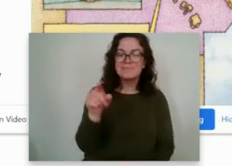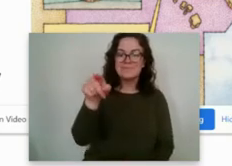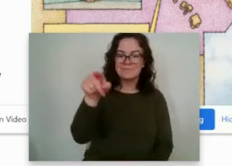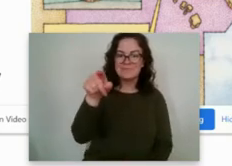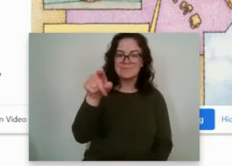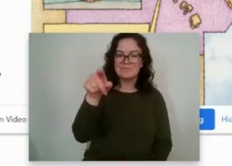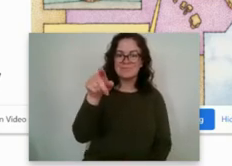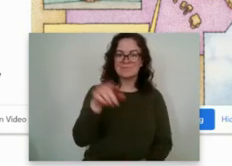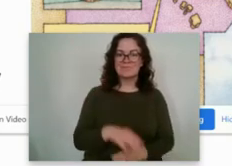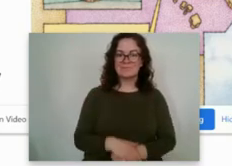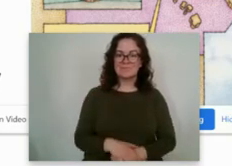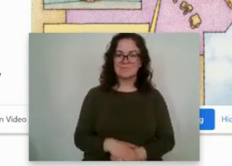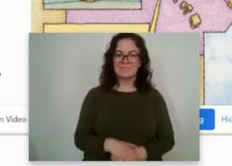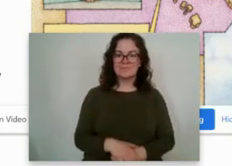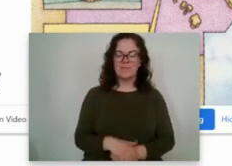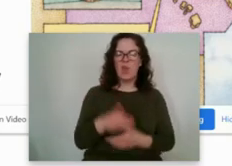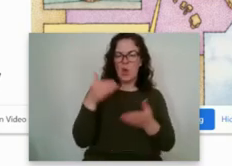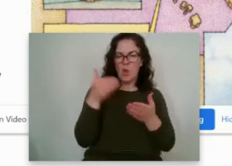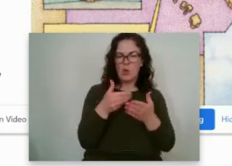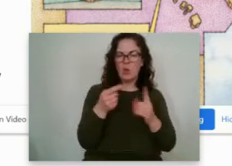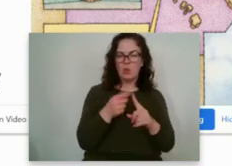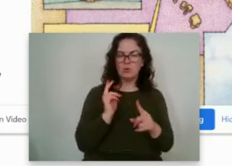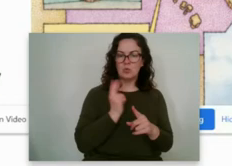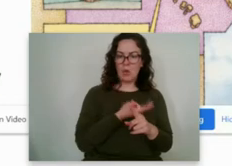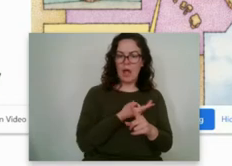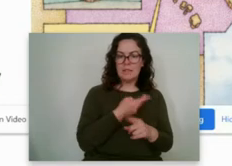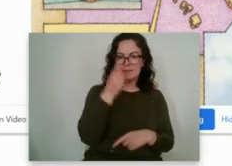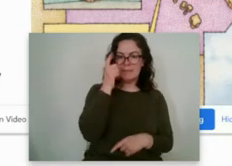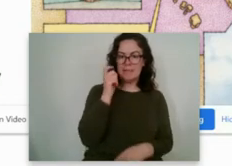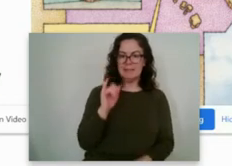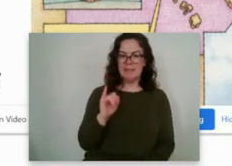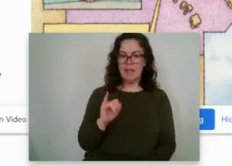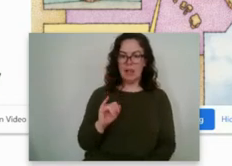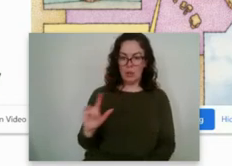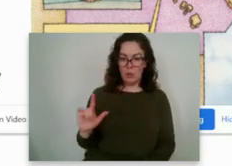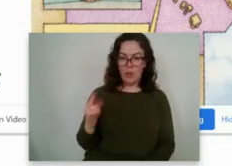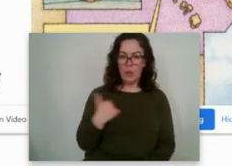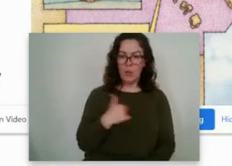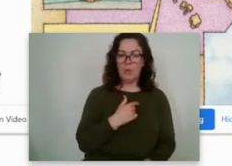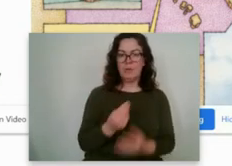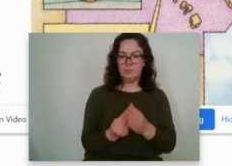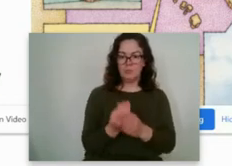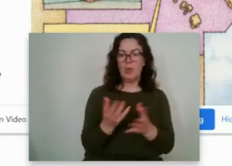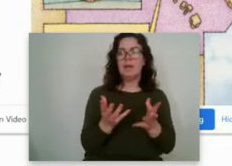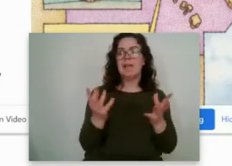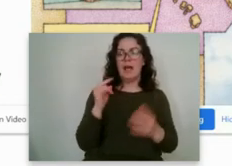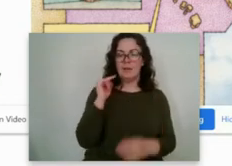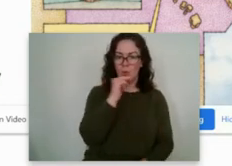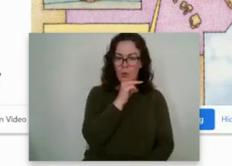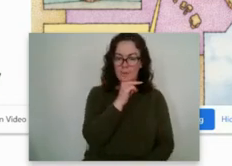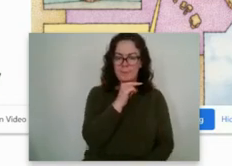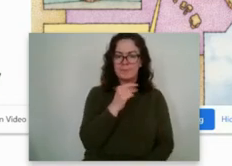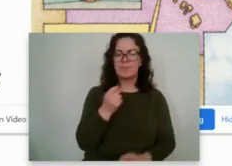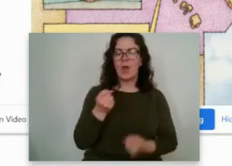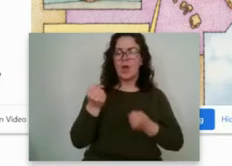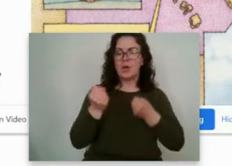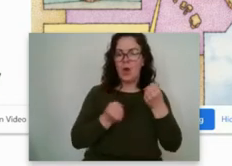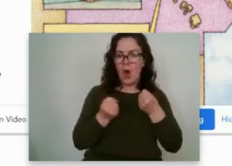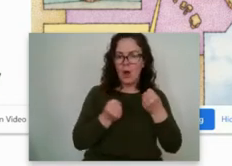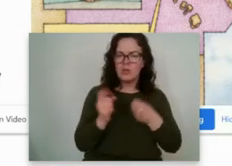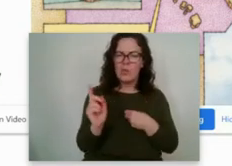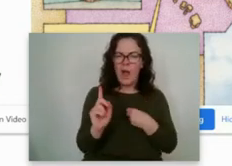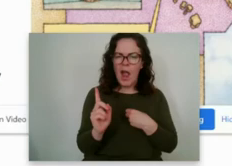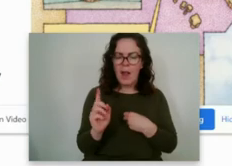to us because Illinois usually manufactures a lot of corn. Cars. A lot of cars are manufactured here in